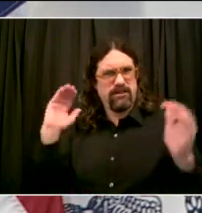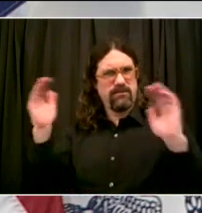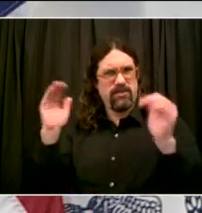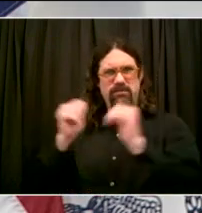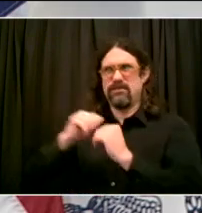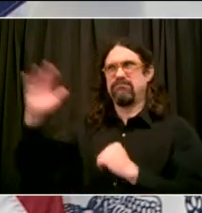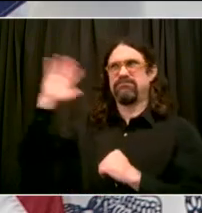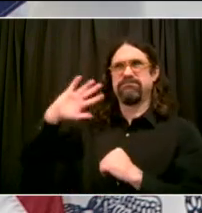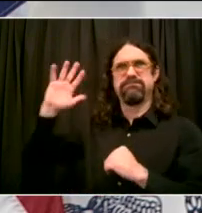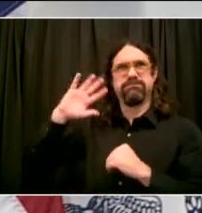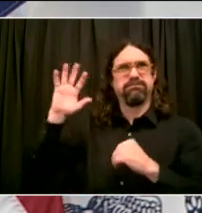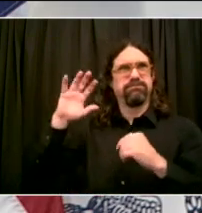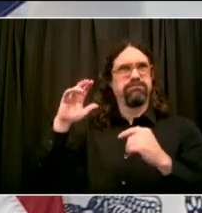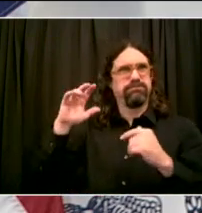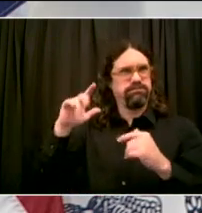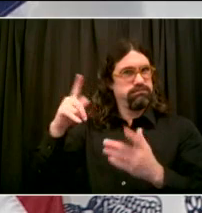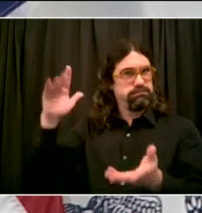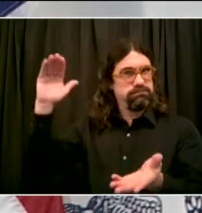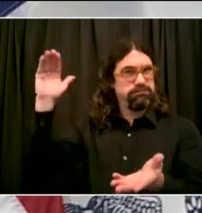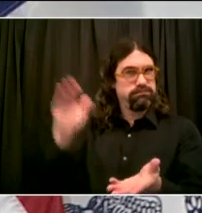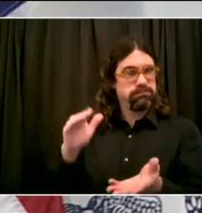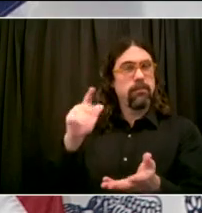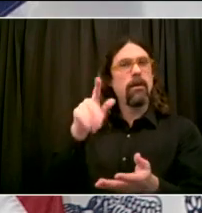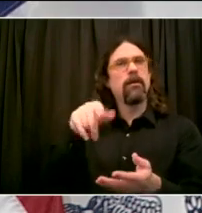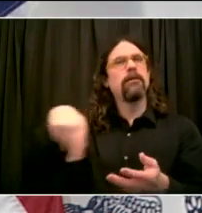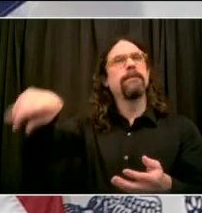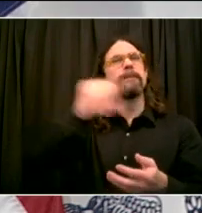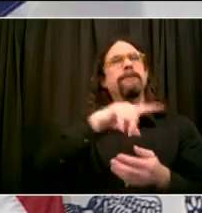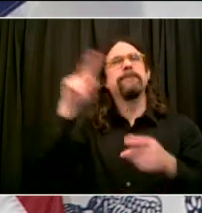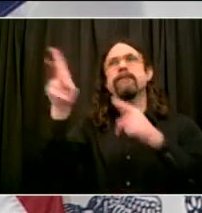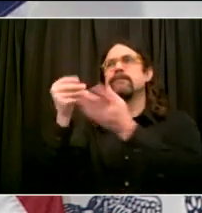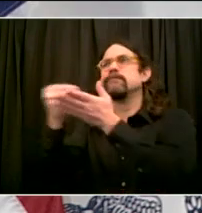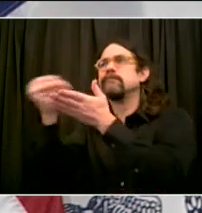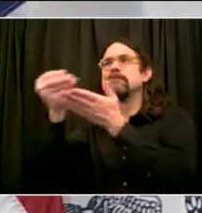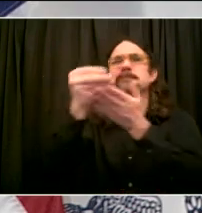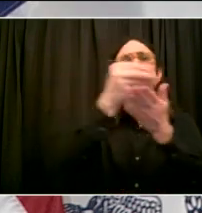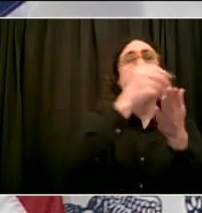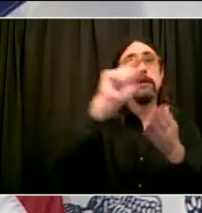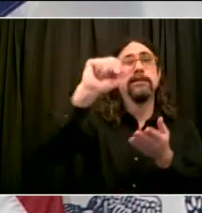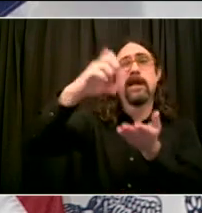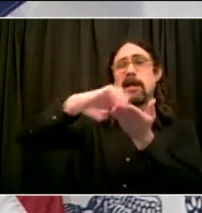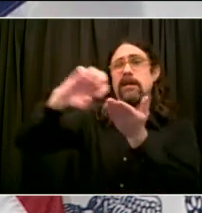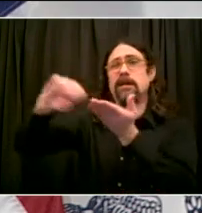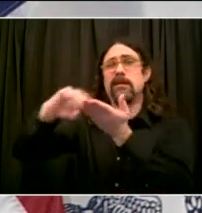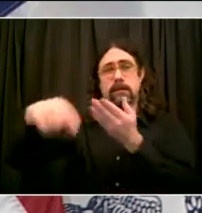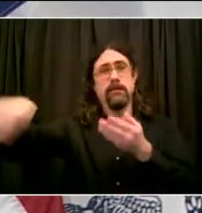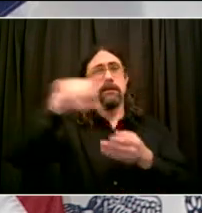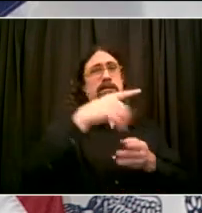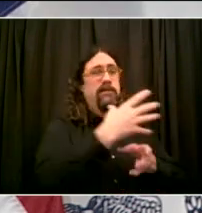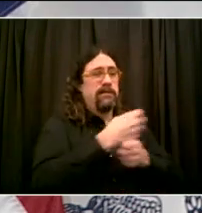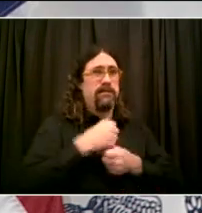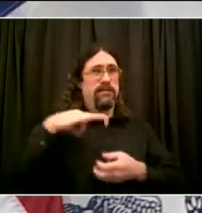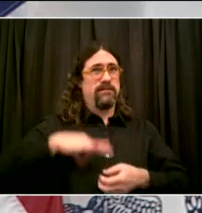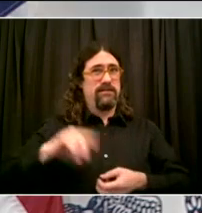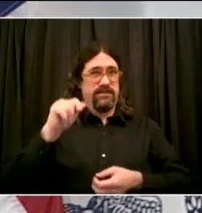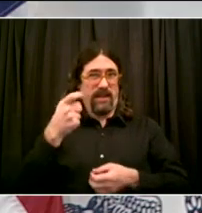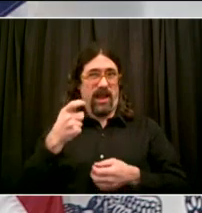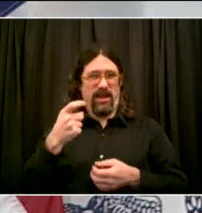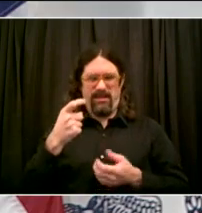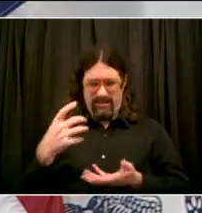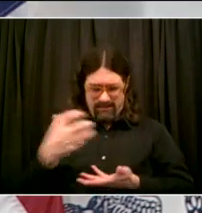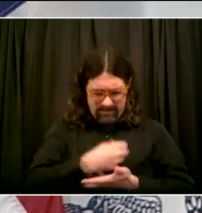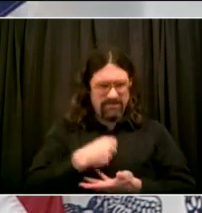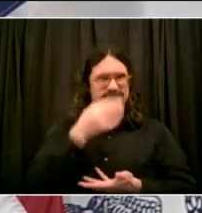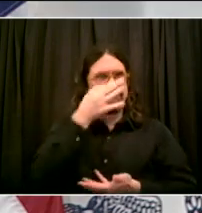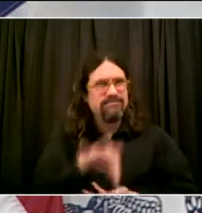true stimulus package, there's not a strong, large stimulus package, there will not be a recovery. Let's just be clear about this. If they nickel